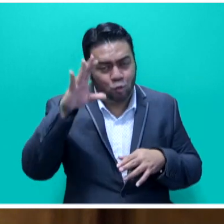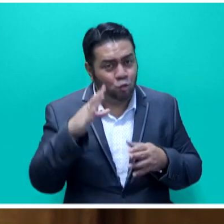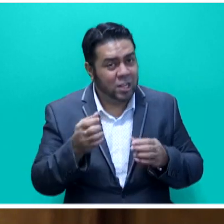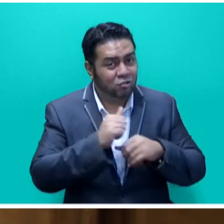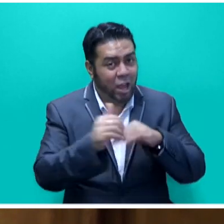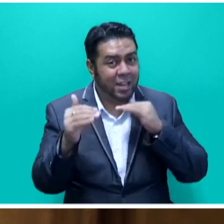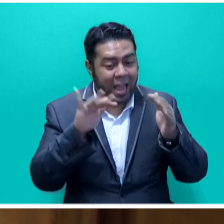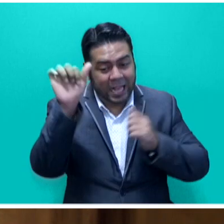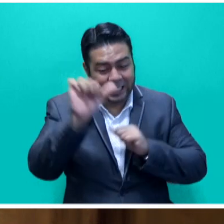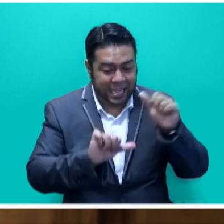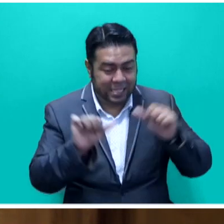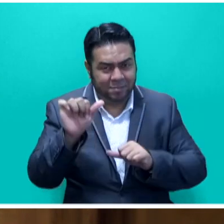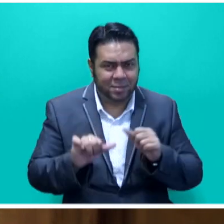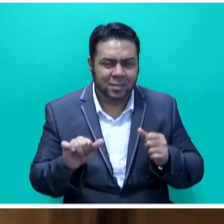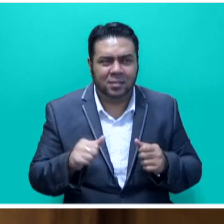to be undertaken